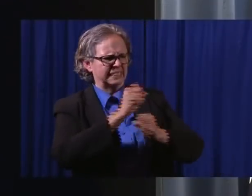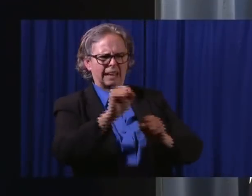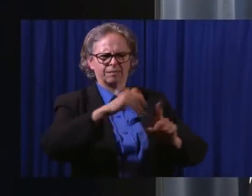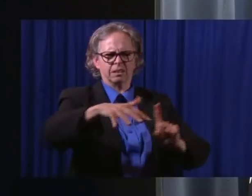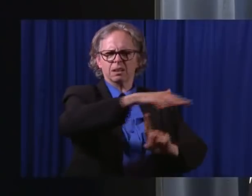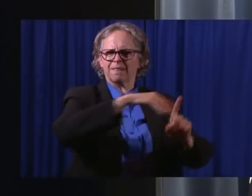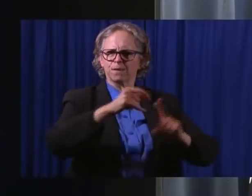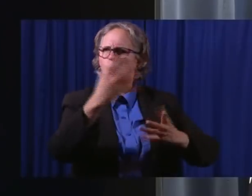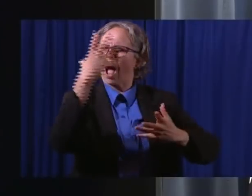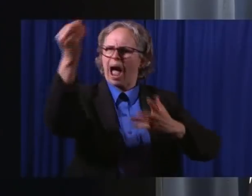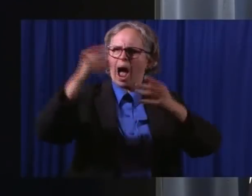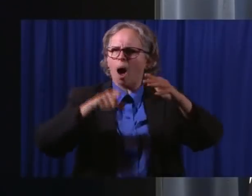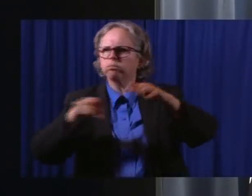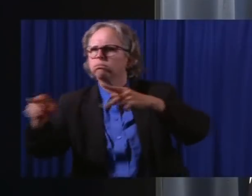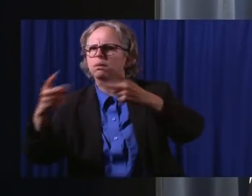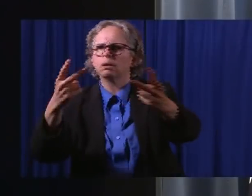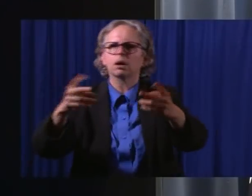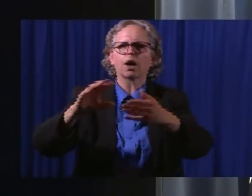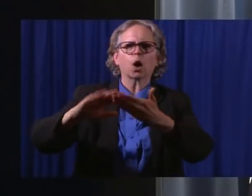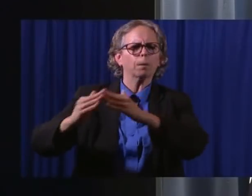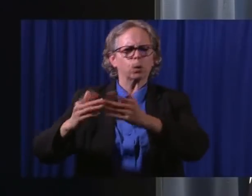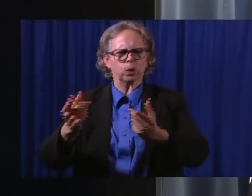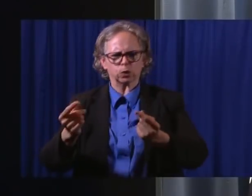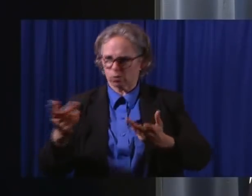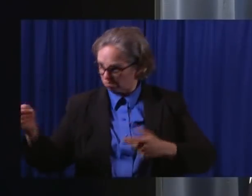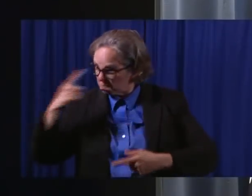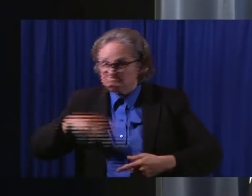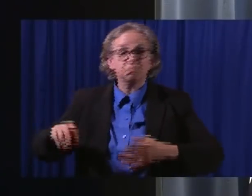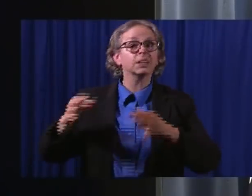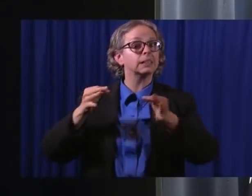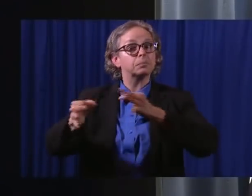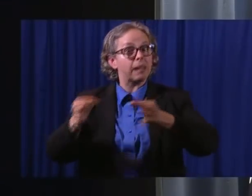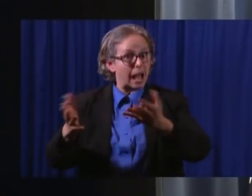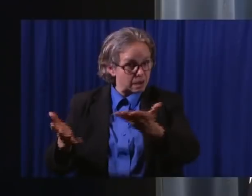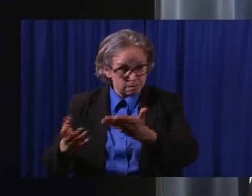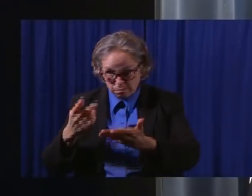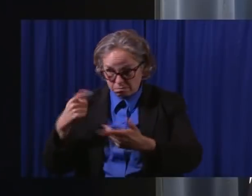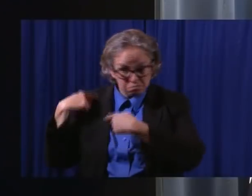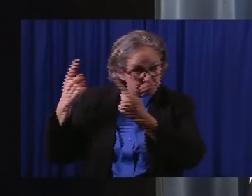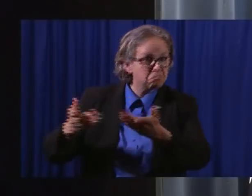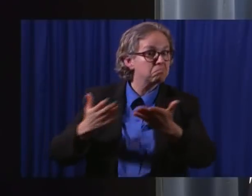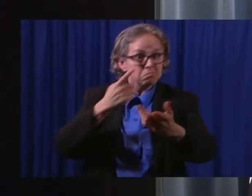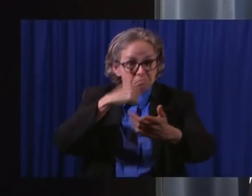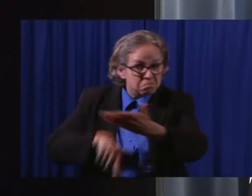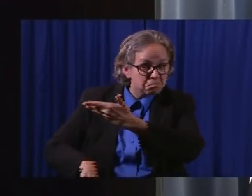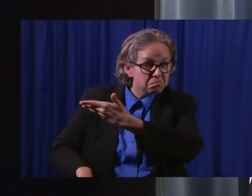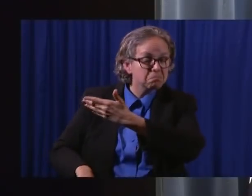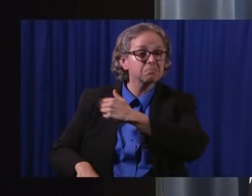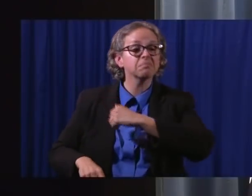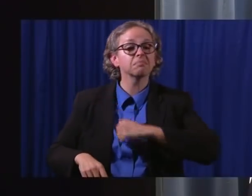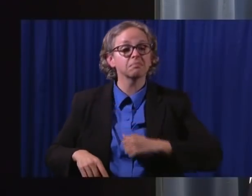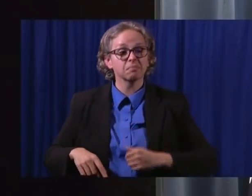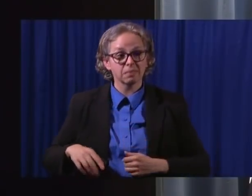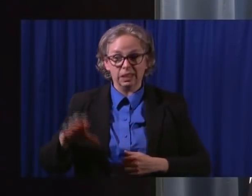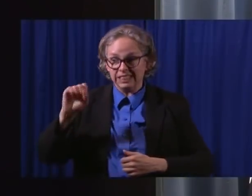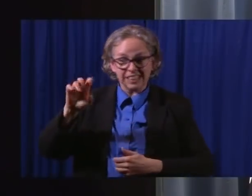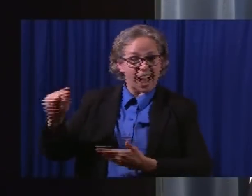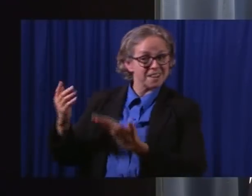make sure you're doing your part and encouraging others to do their part to control the spread of the virus. So I'll start with you, Scott.